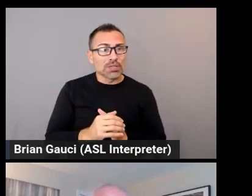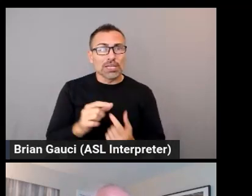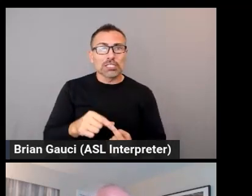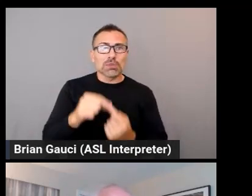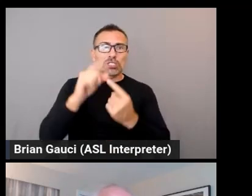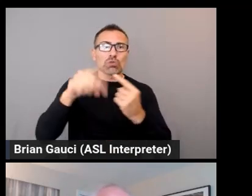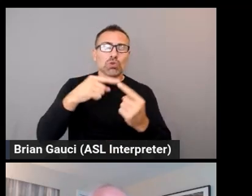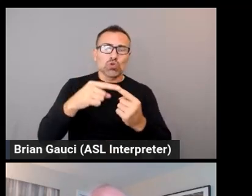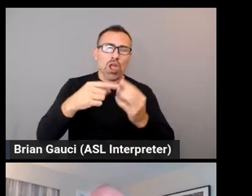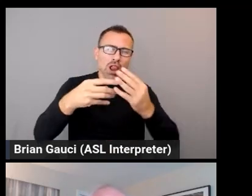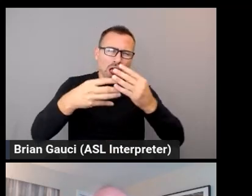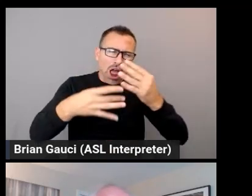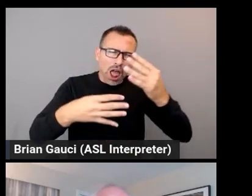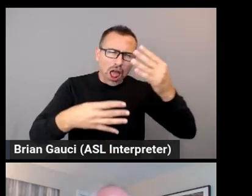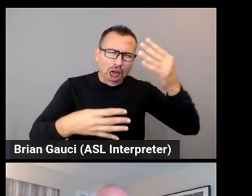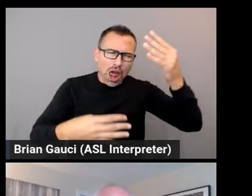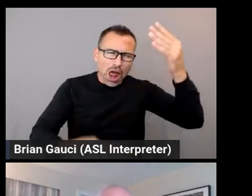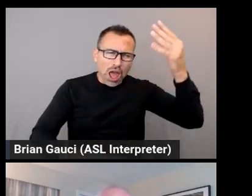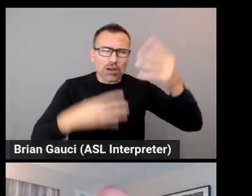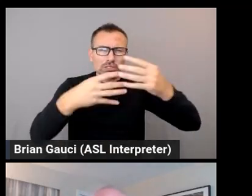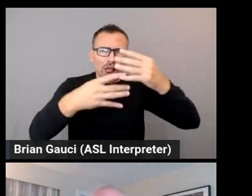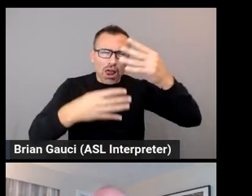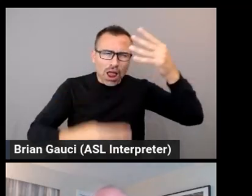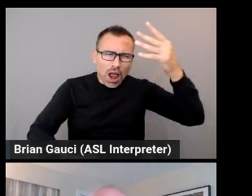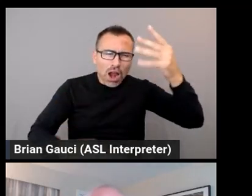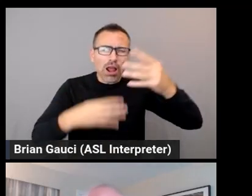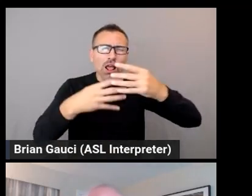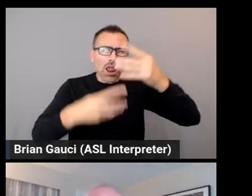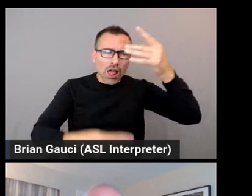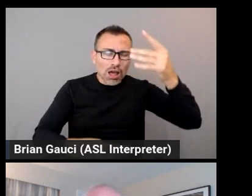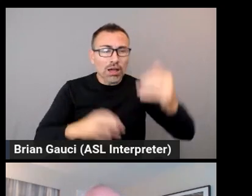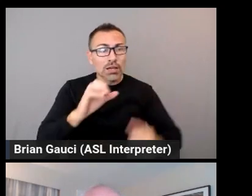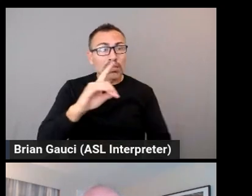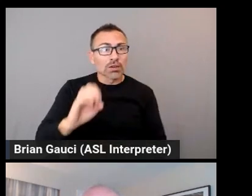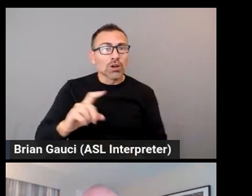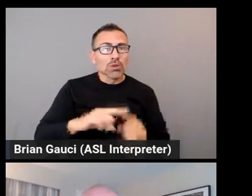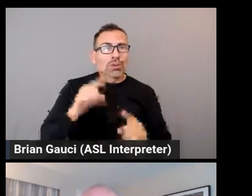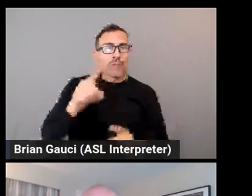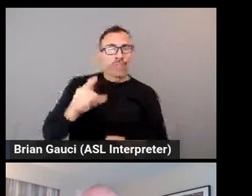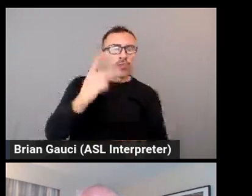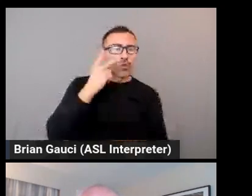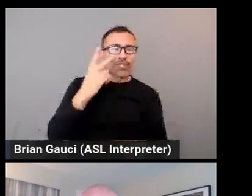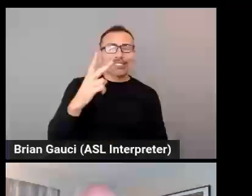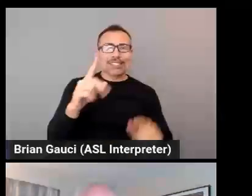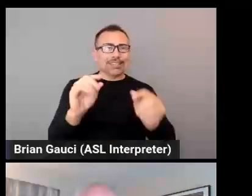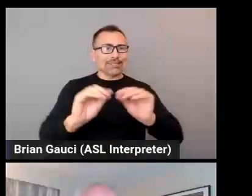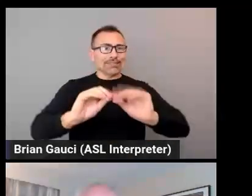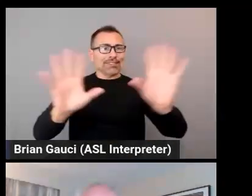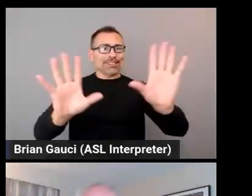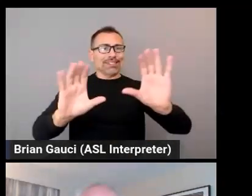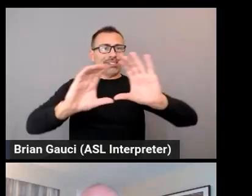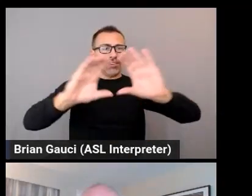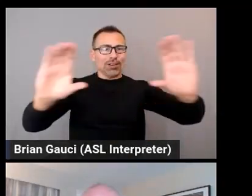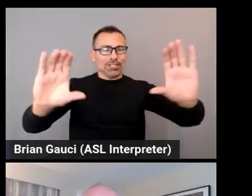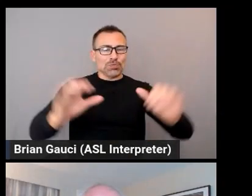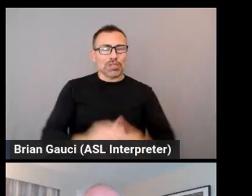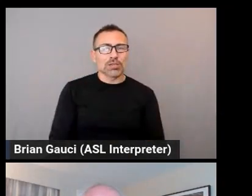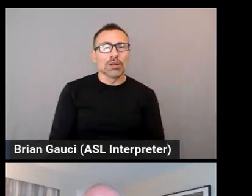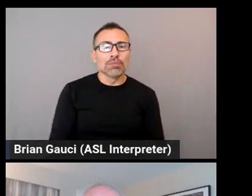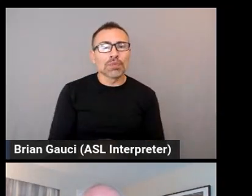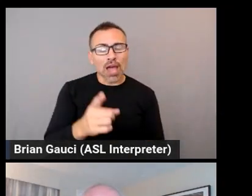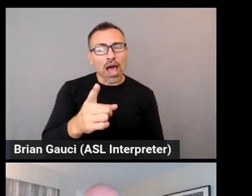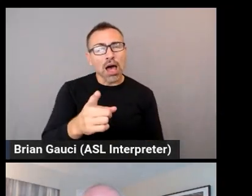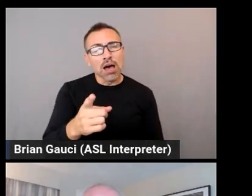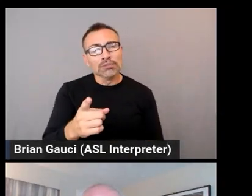of code or template. Here, it's like right in front of you. Yeah, so I'll show you another example that gets to even more complex cases. So I've